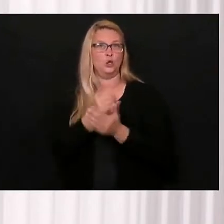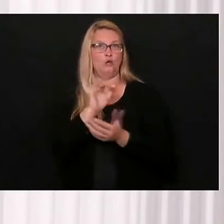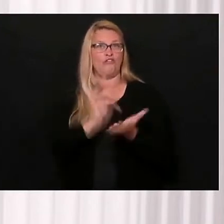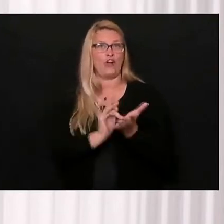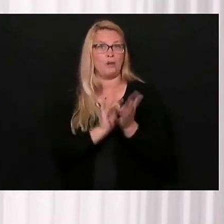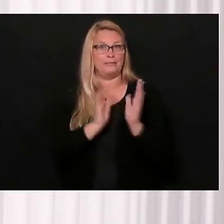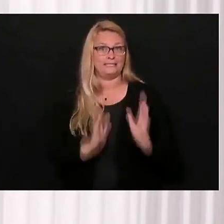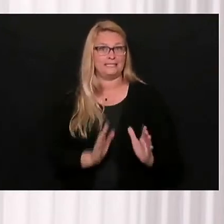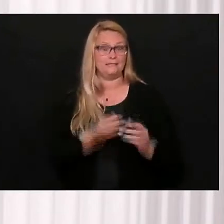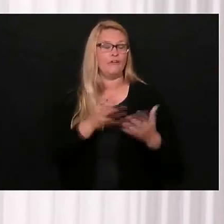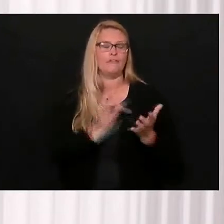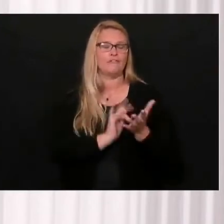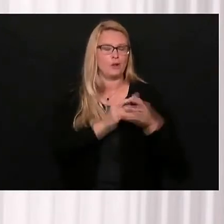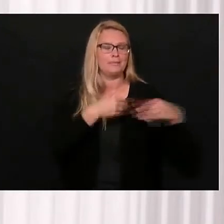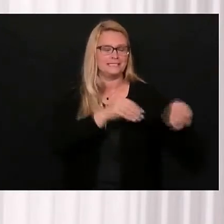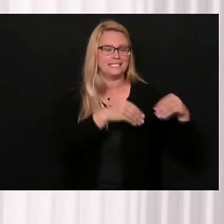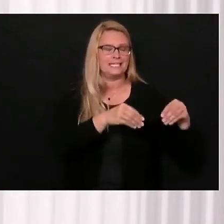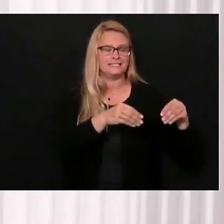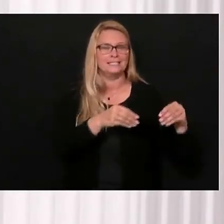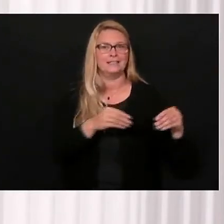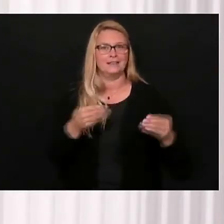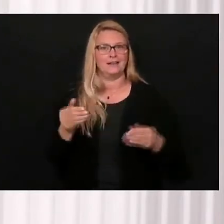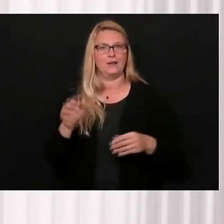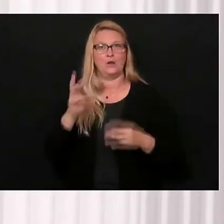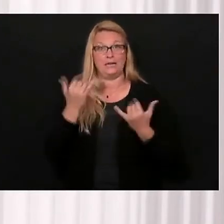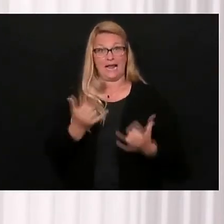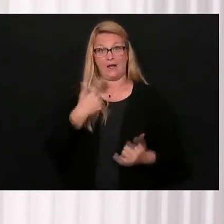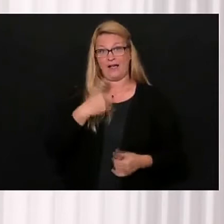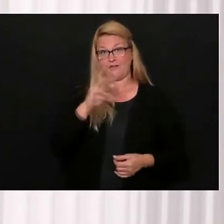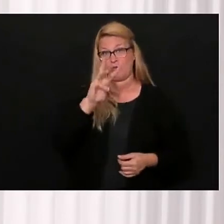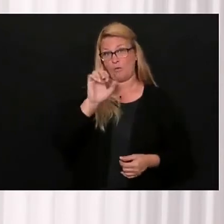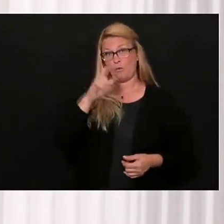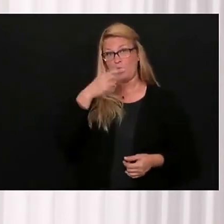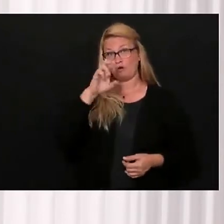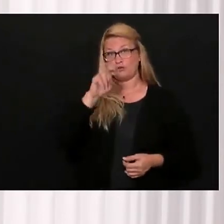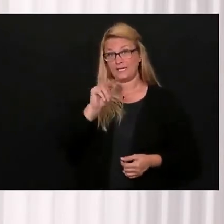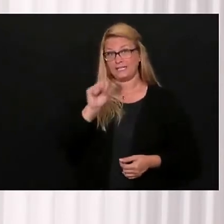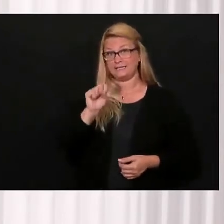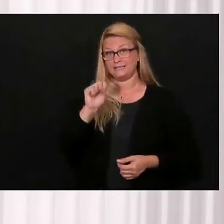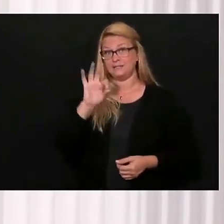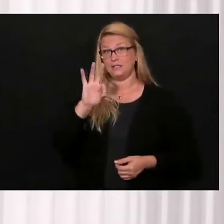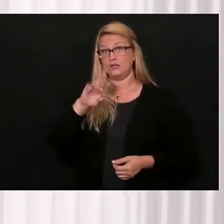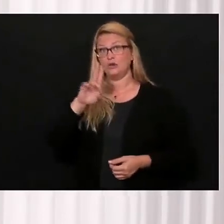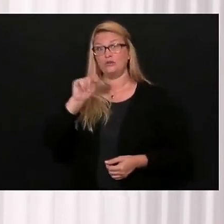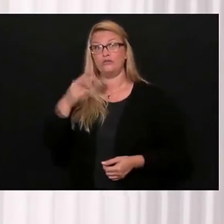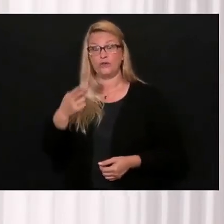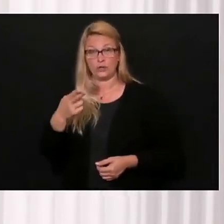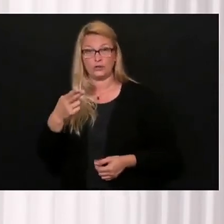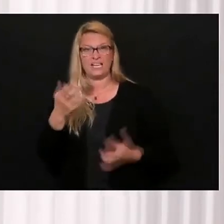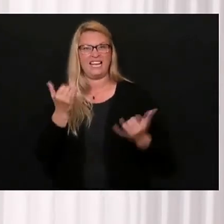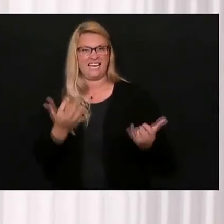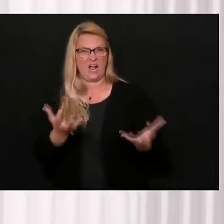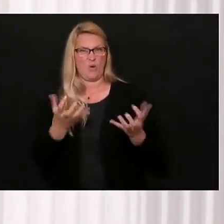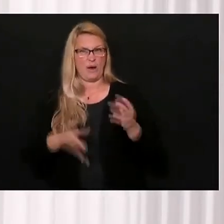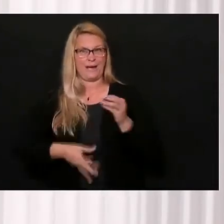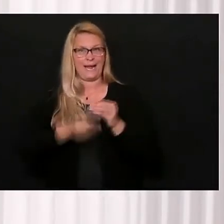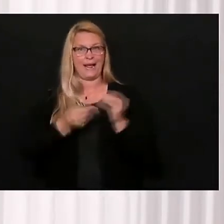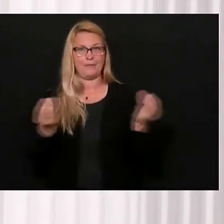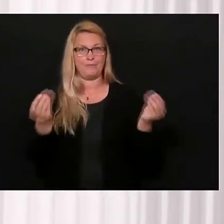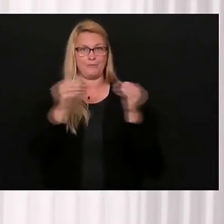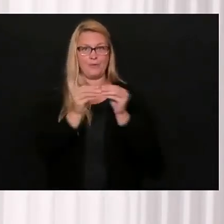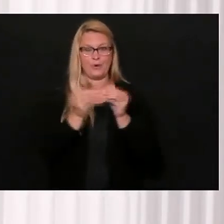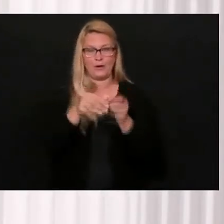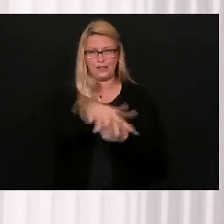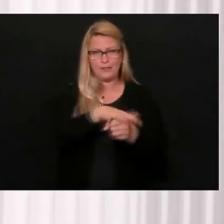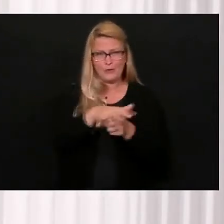online across the state. We already have Walgreens and Fruth. We're looking at others. We've continued to add local